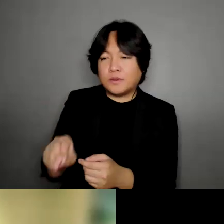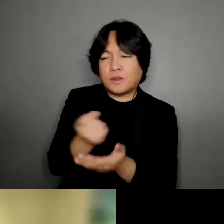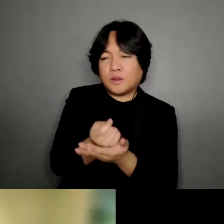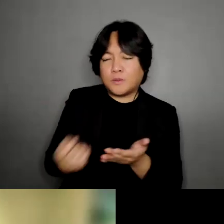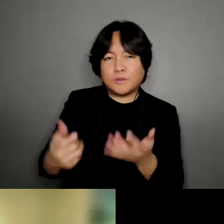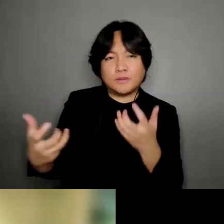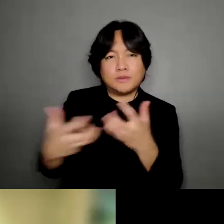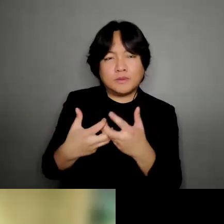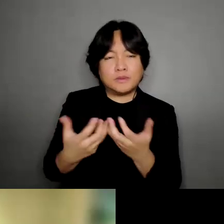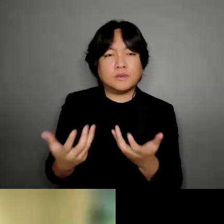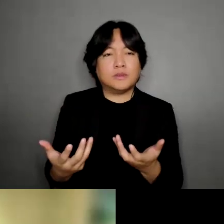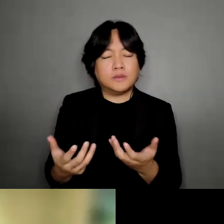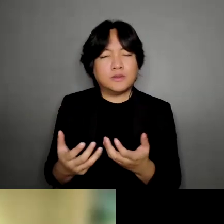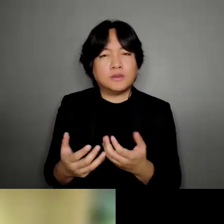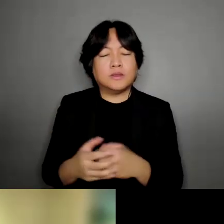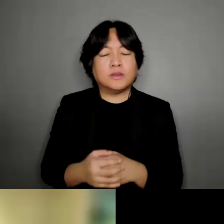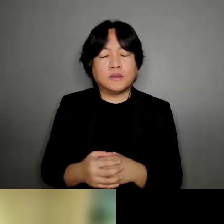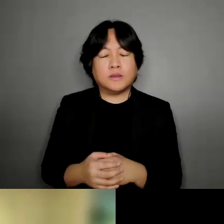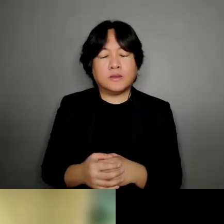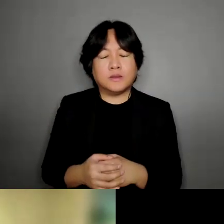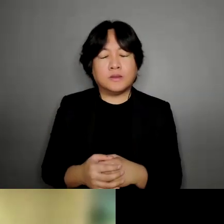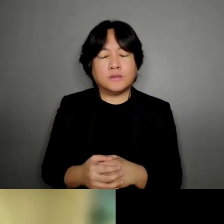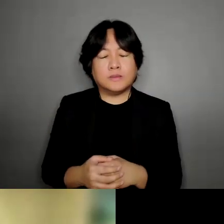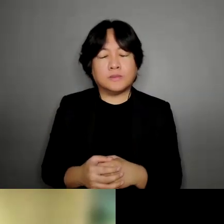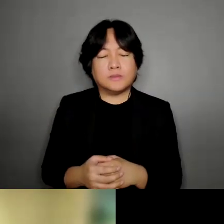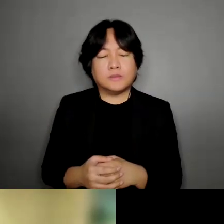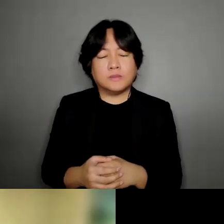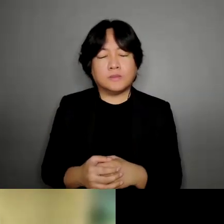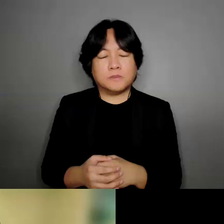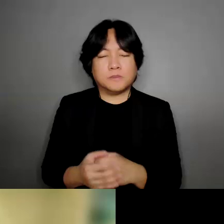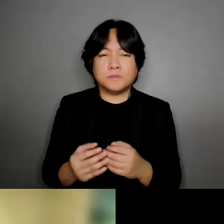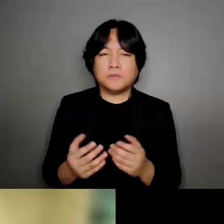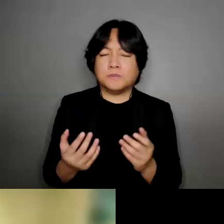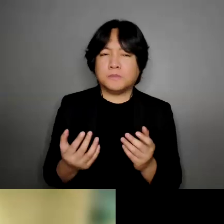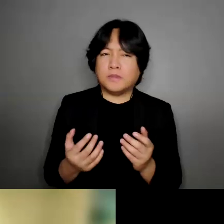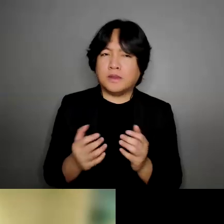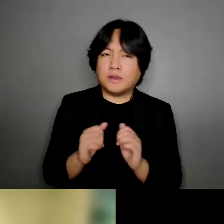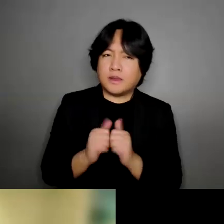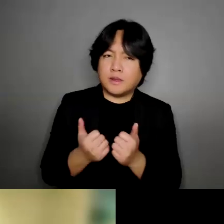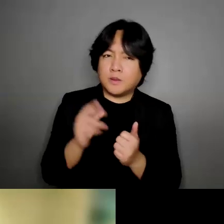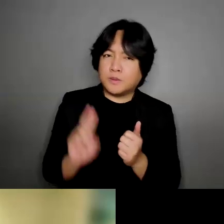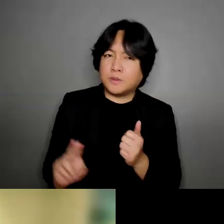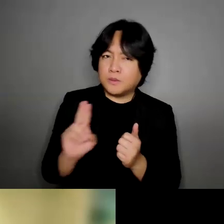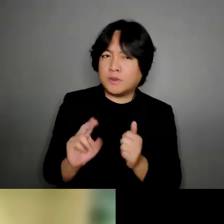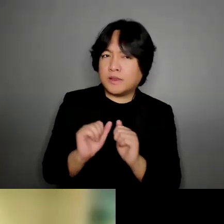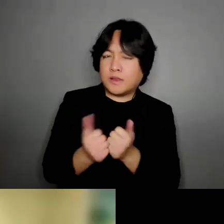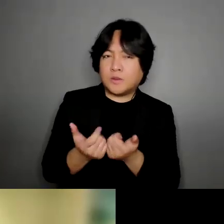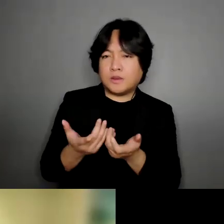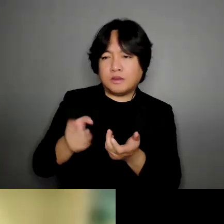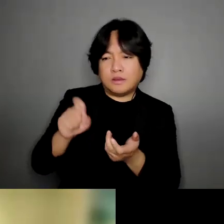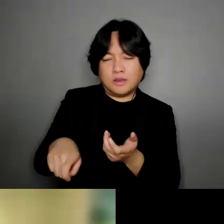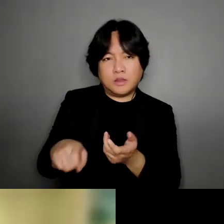natin, pati yung mga models, mas ano siya, paano siya gamitin, how to interpret, and so